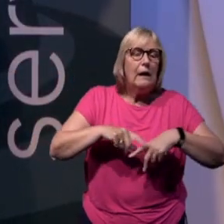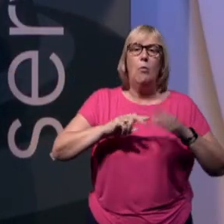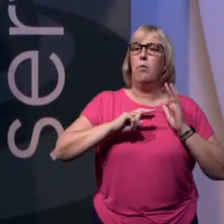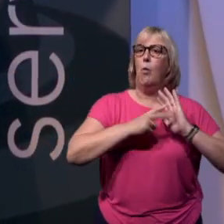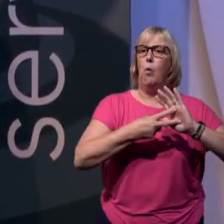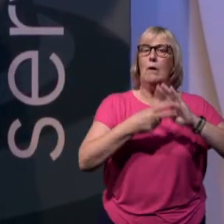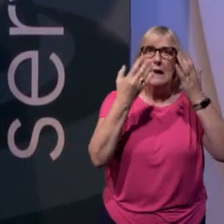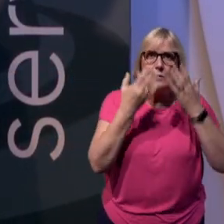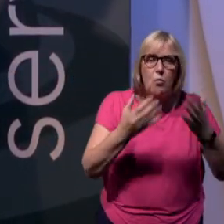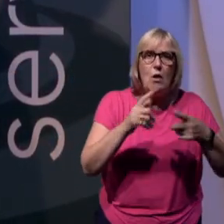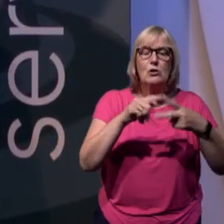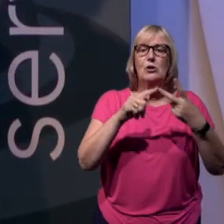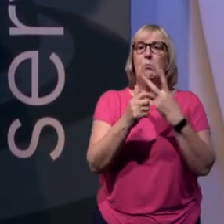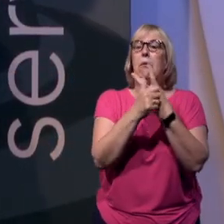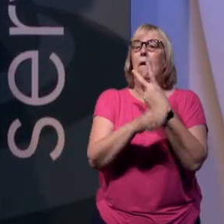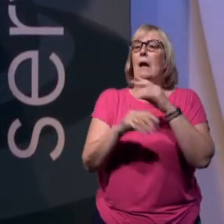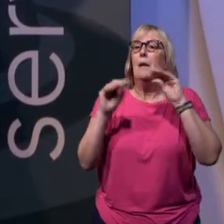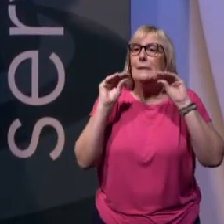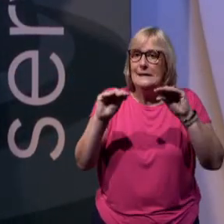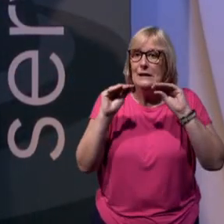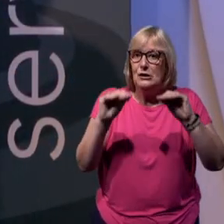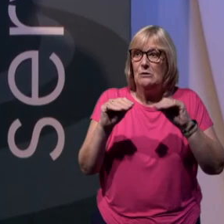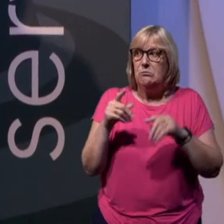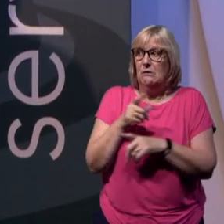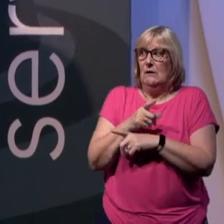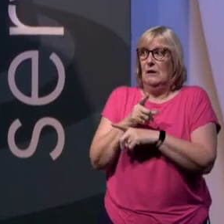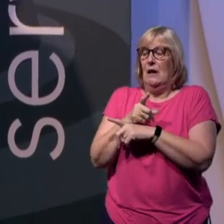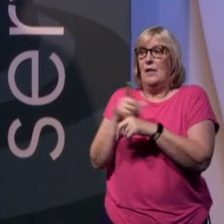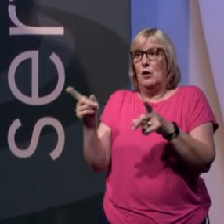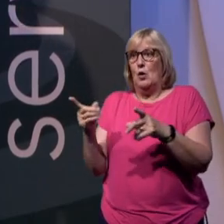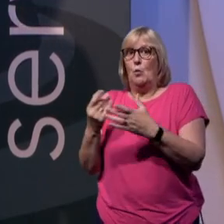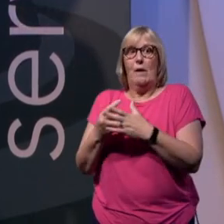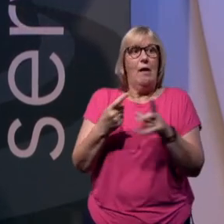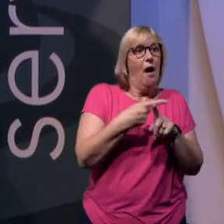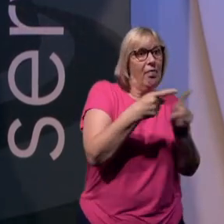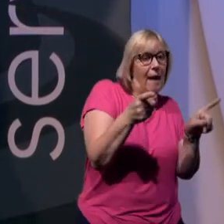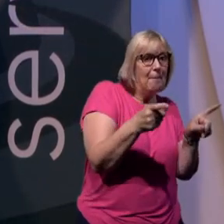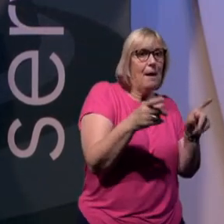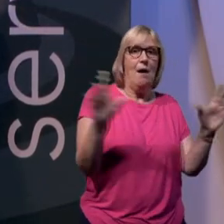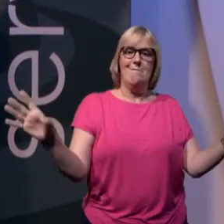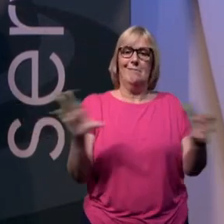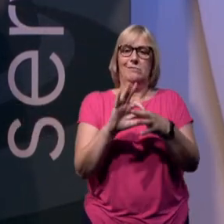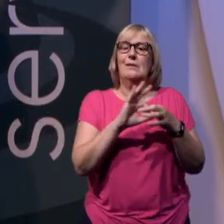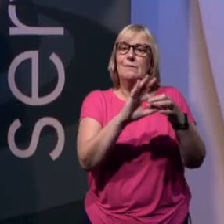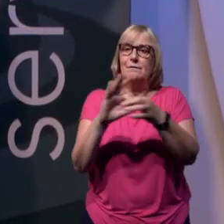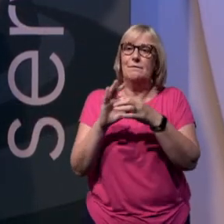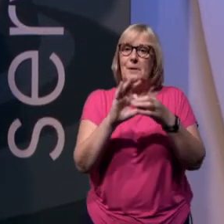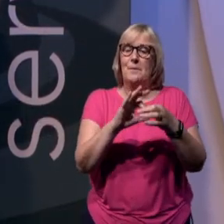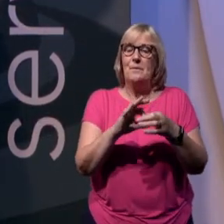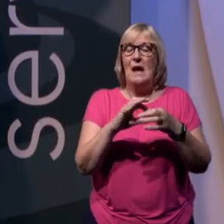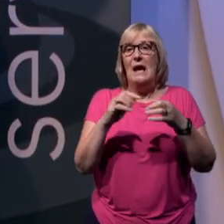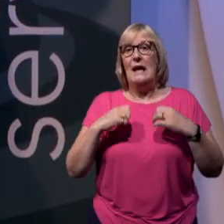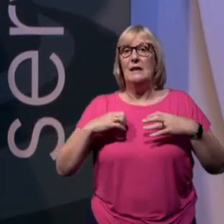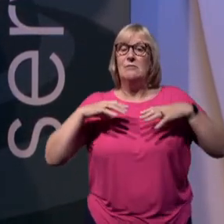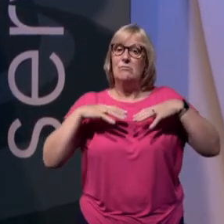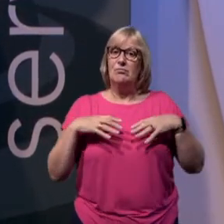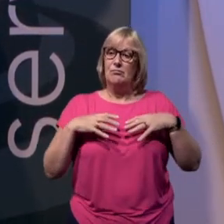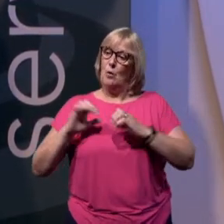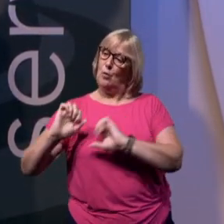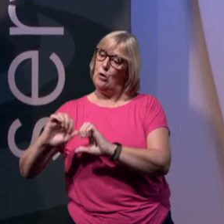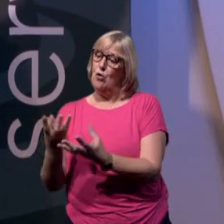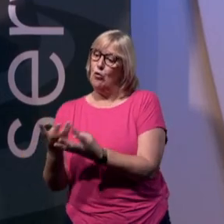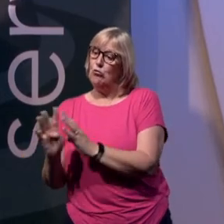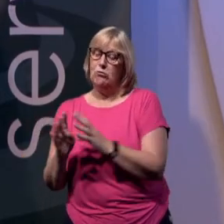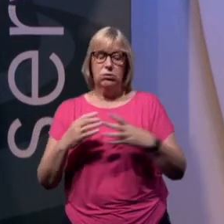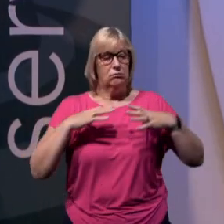Bible teaching, and you can have fellowship with the other churches, but also have breakout time with your own